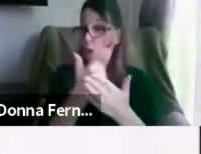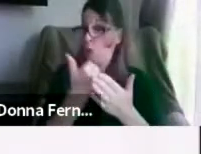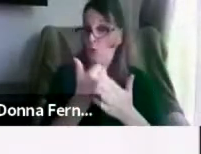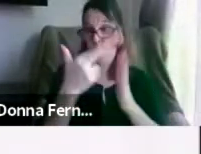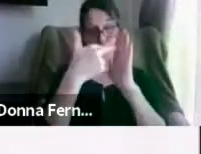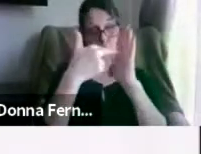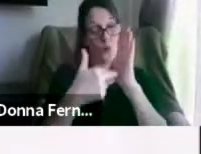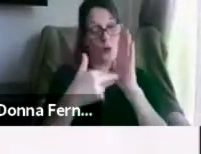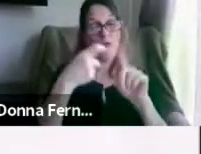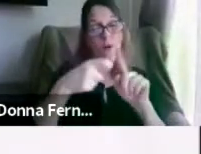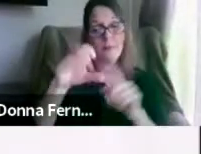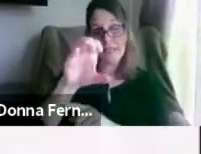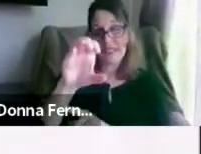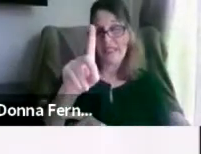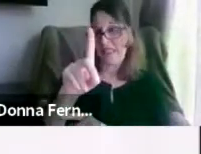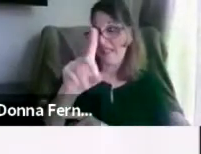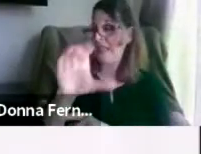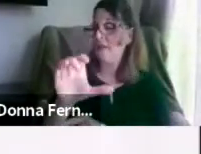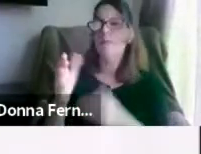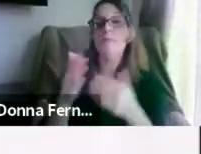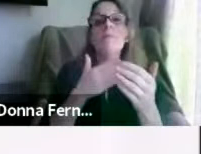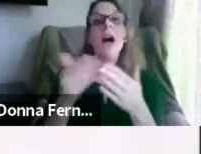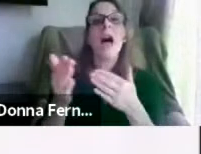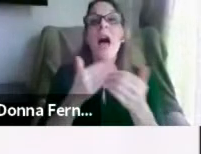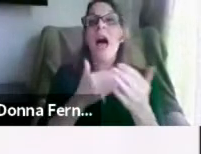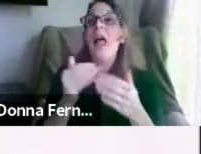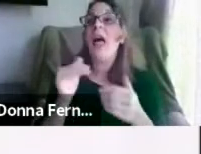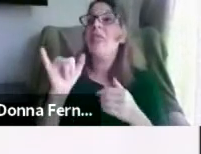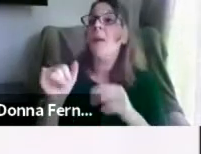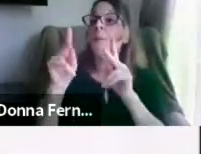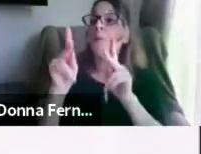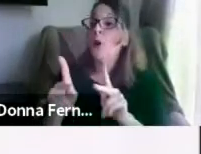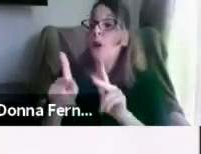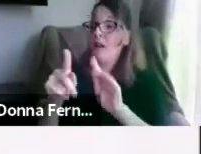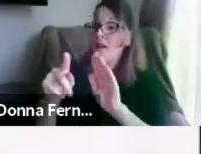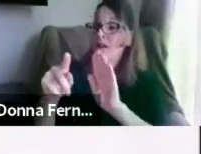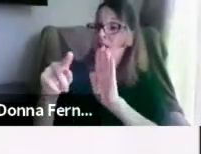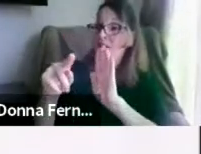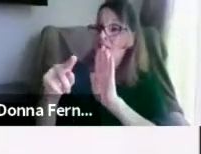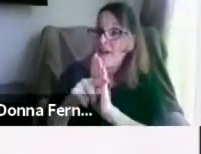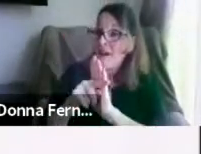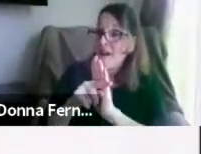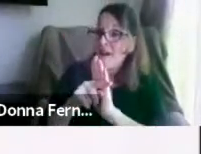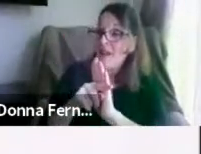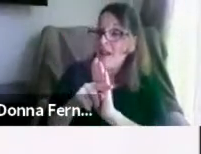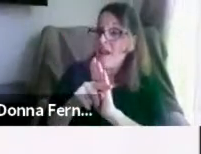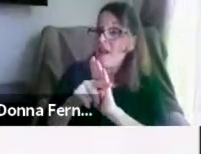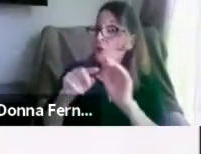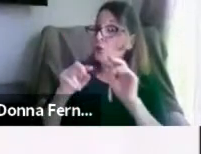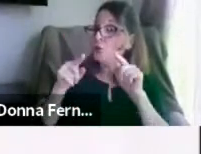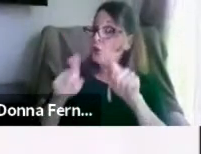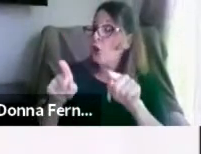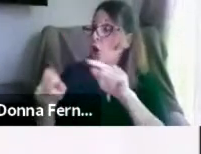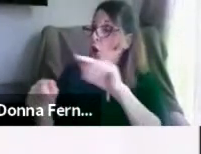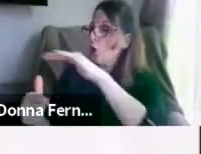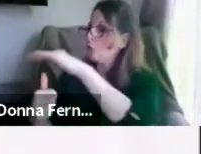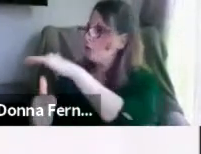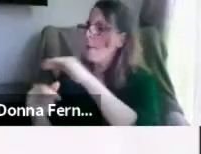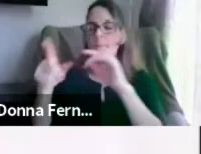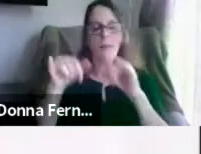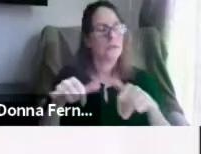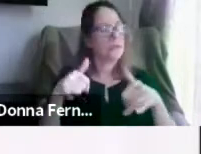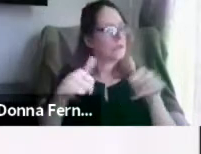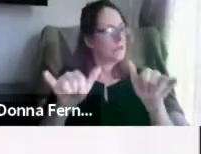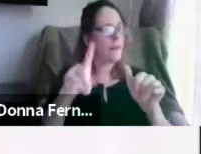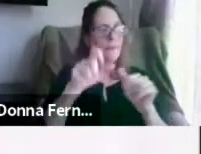CDC. It doesn't matter whether they've tested negative during the quarantine or not, they still must isolate for